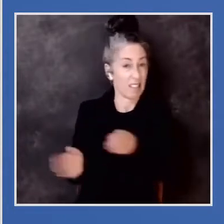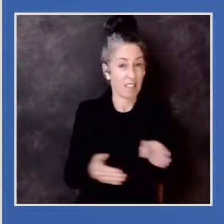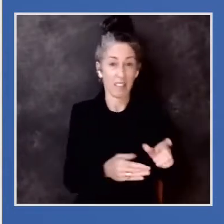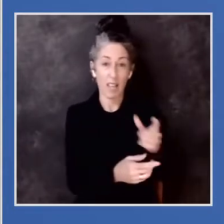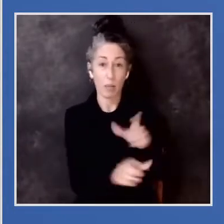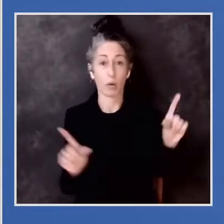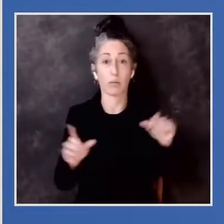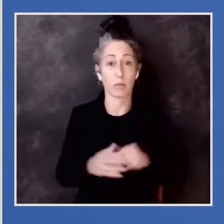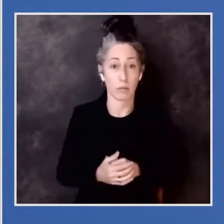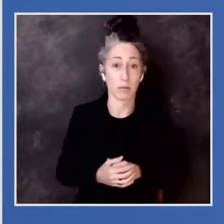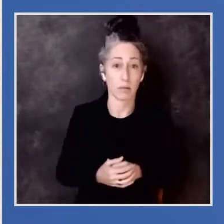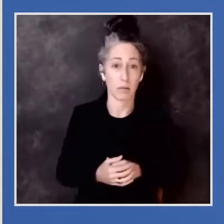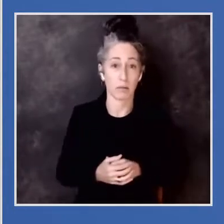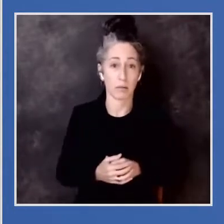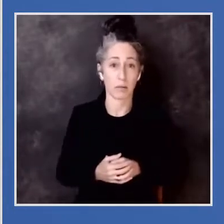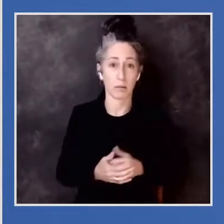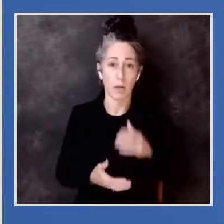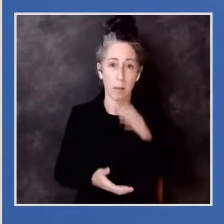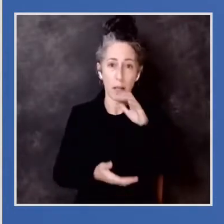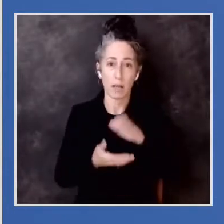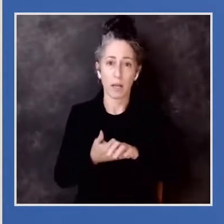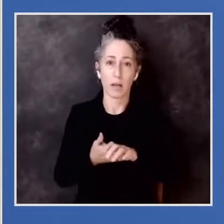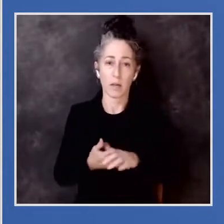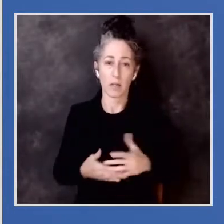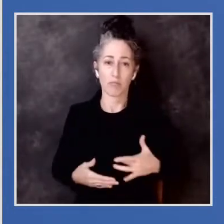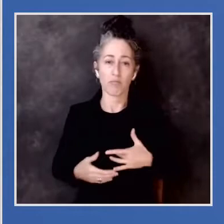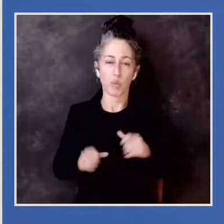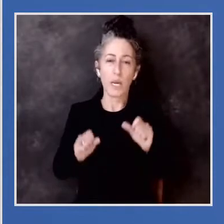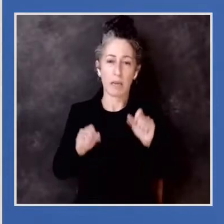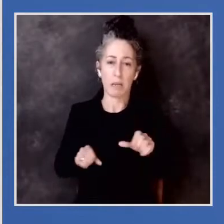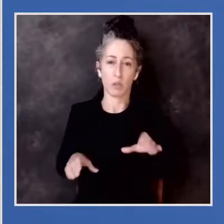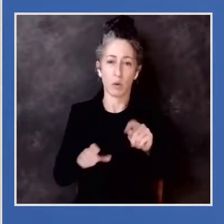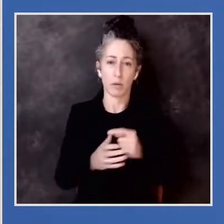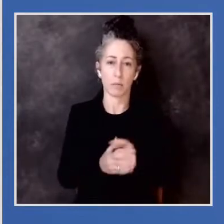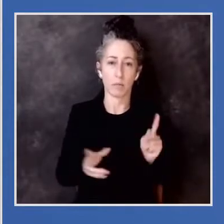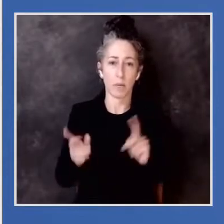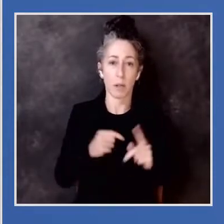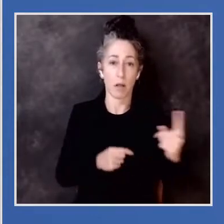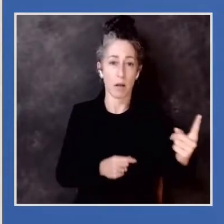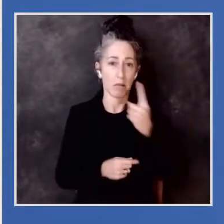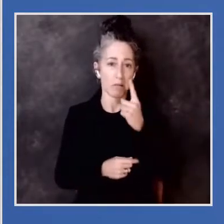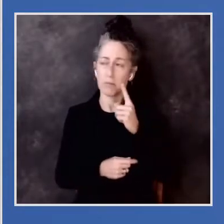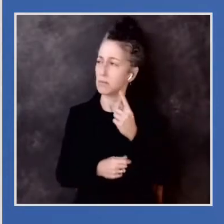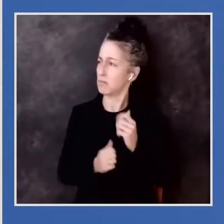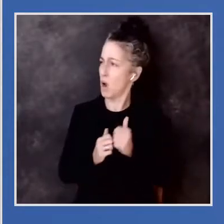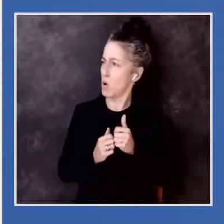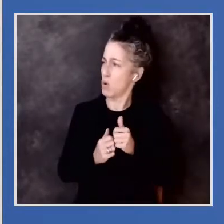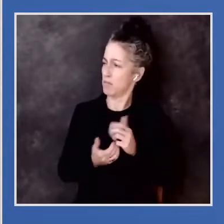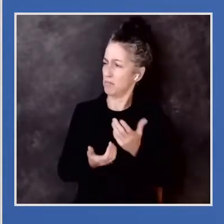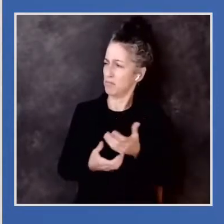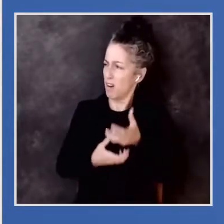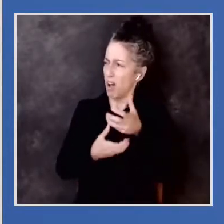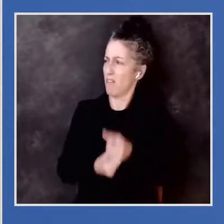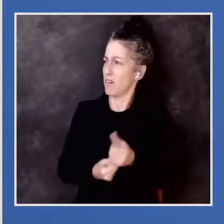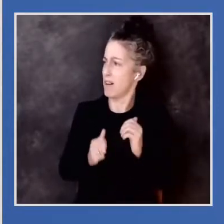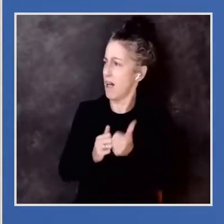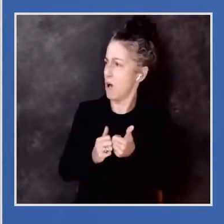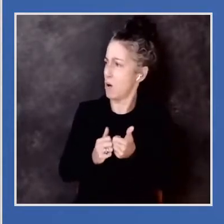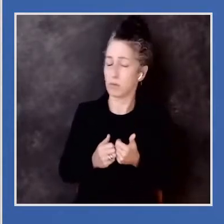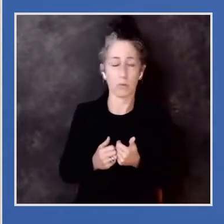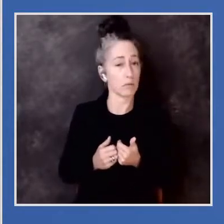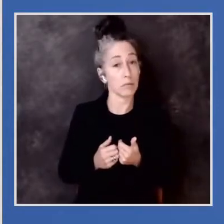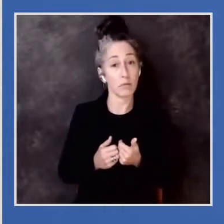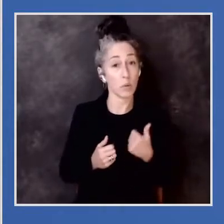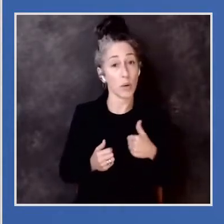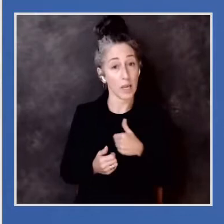do it. People ask me, why are you so confident, Joe? Because we are the United States of